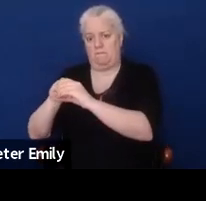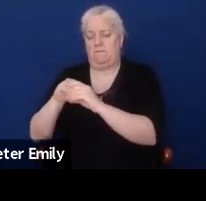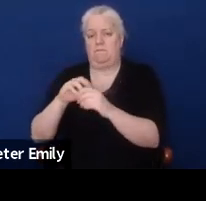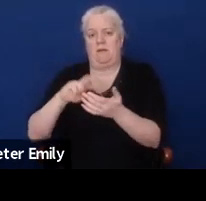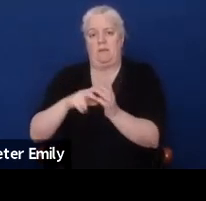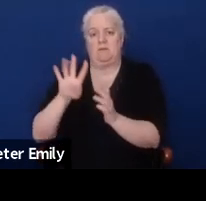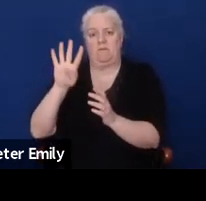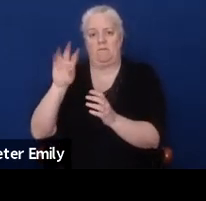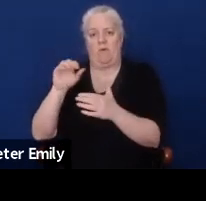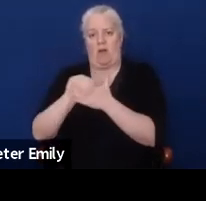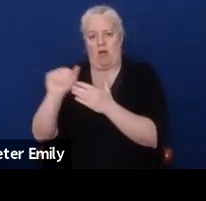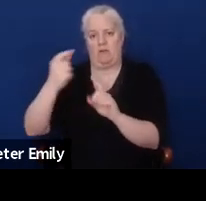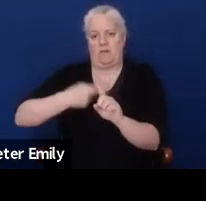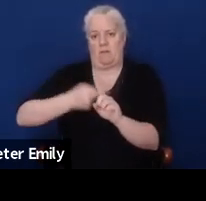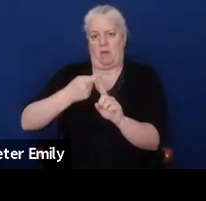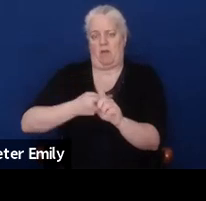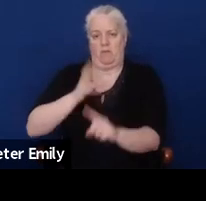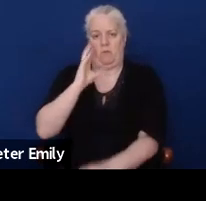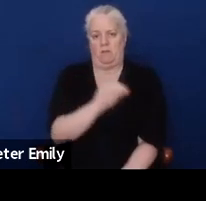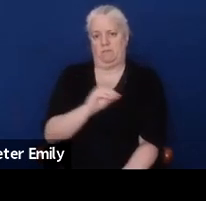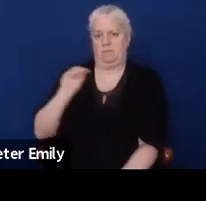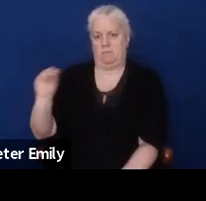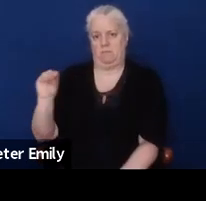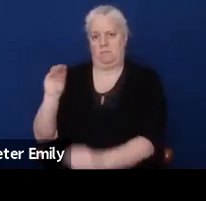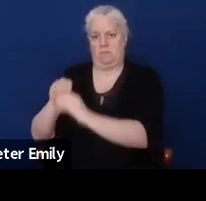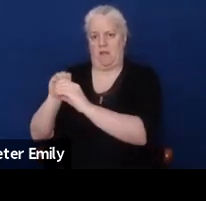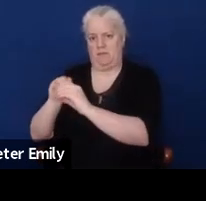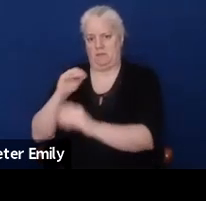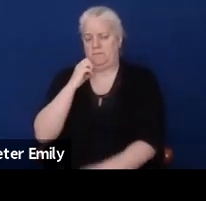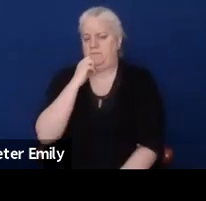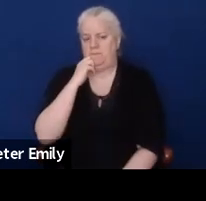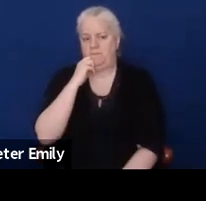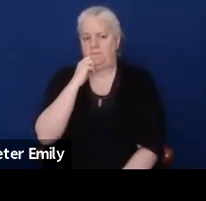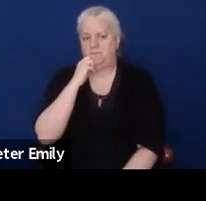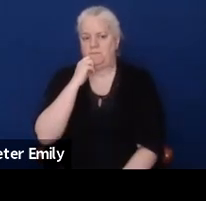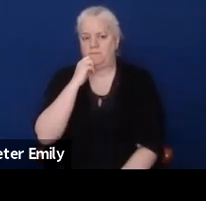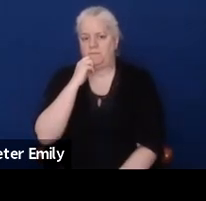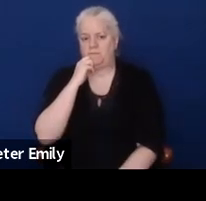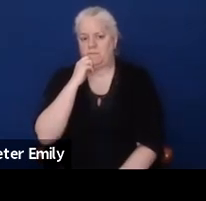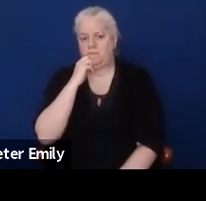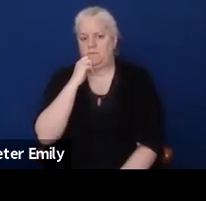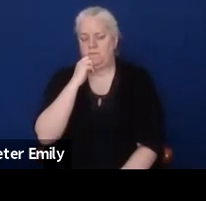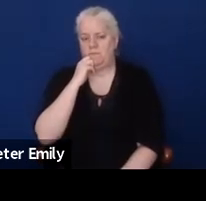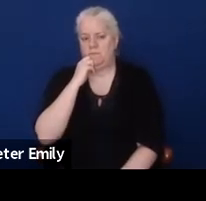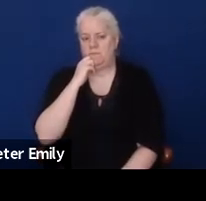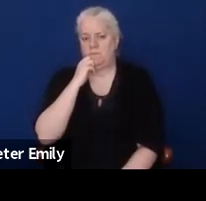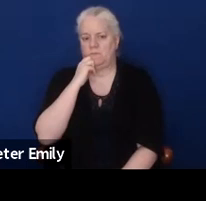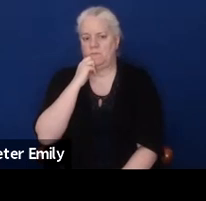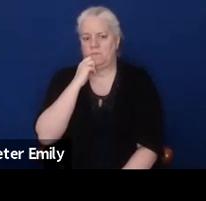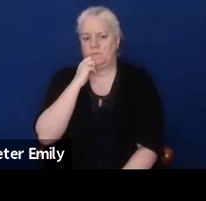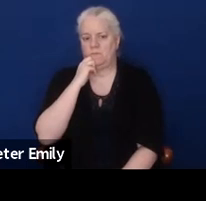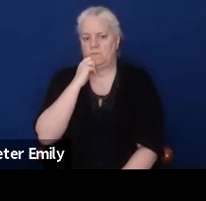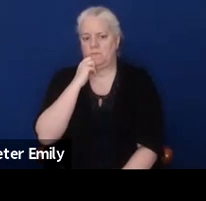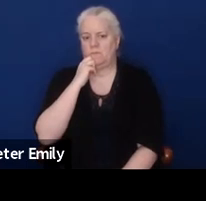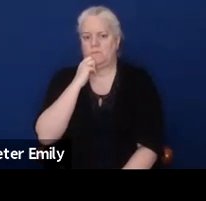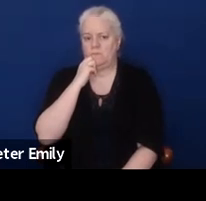each month that you need to put aside. Um, Around the saving strategies, I've mentioned this in the other webinars. You